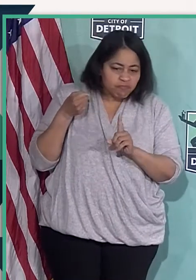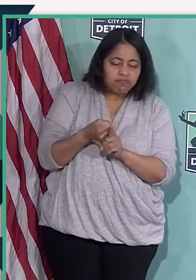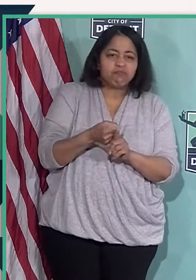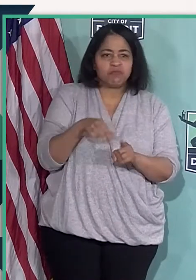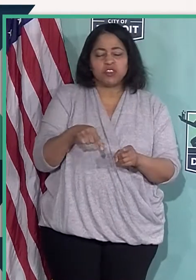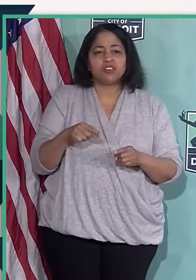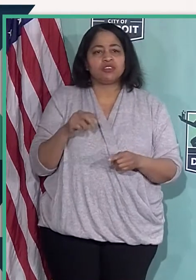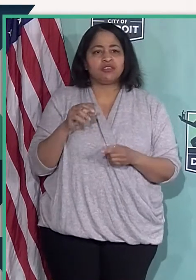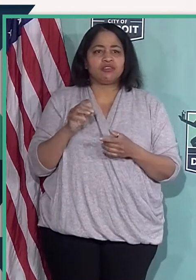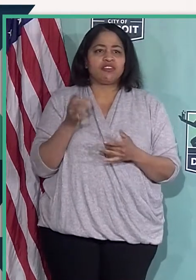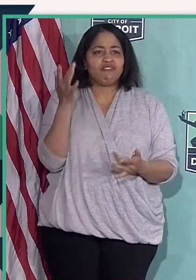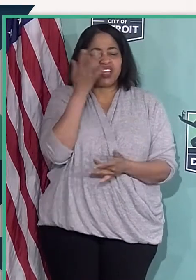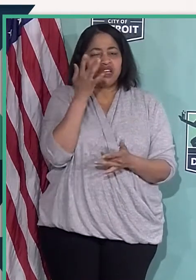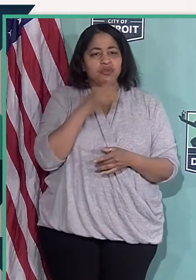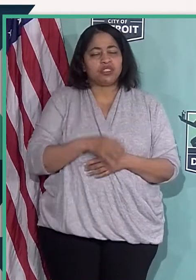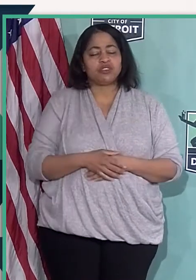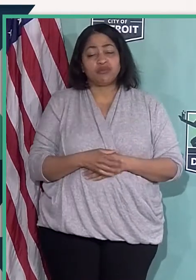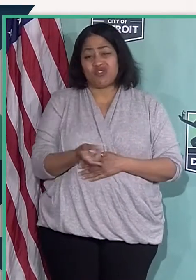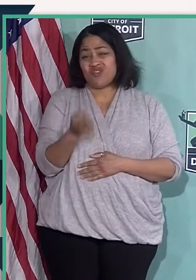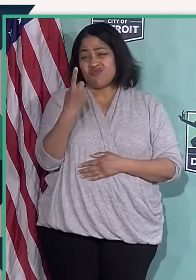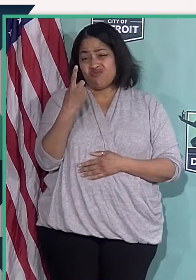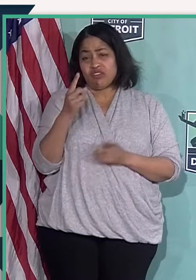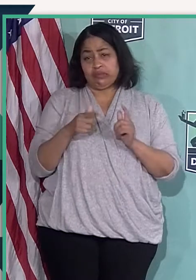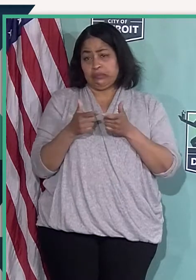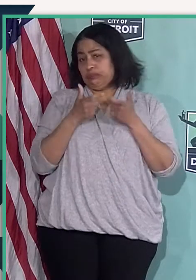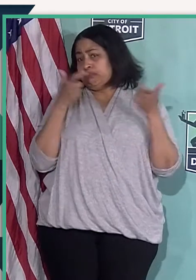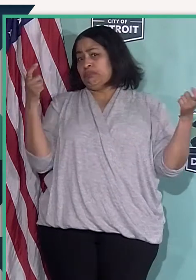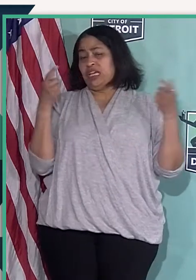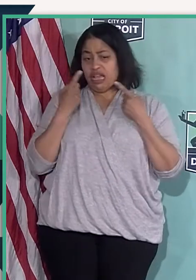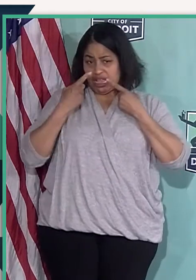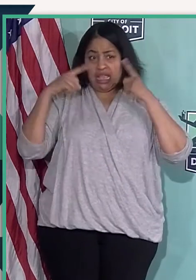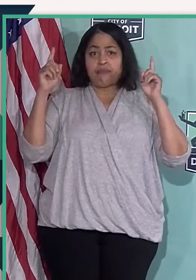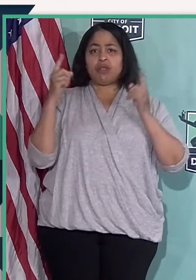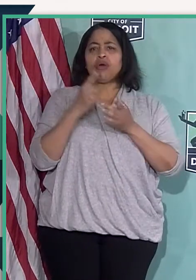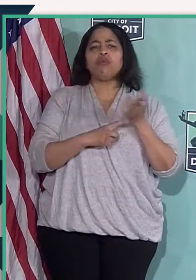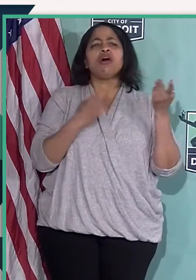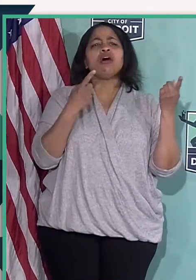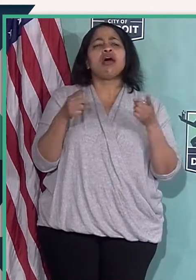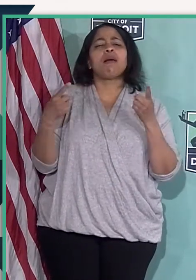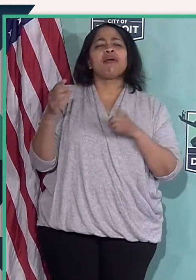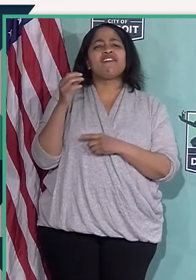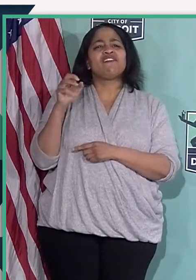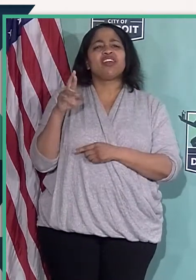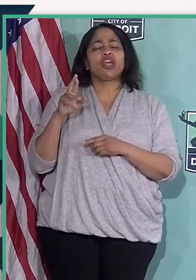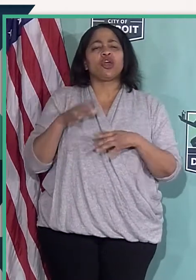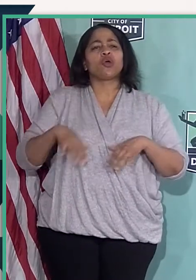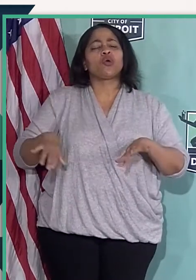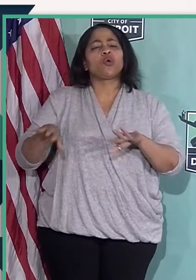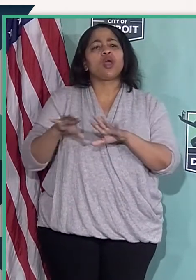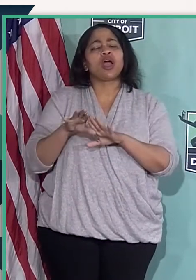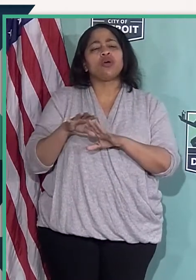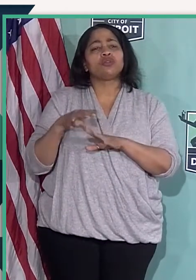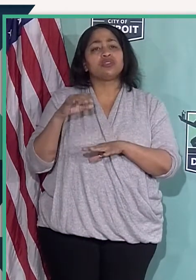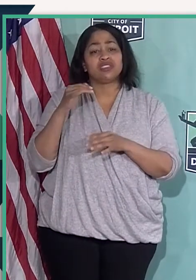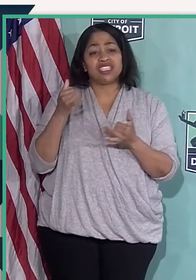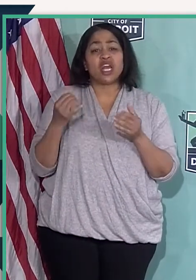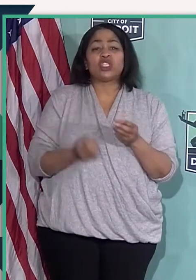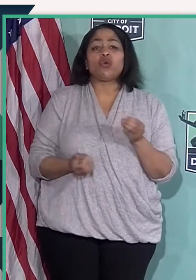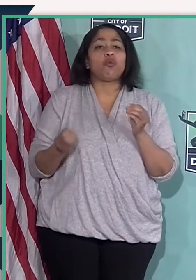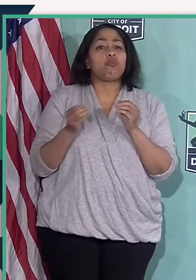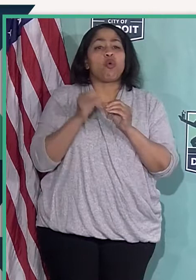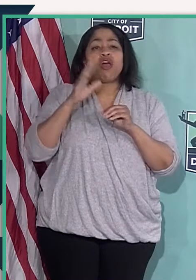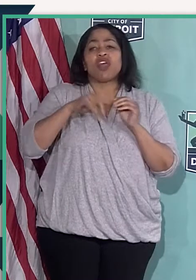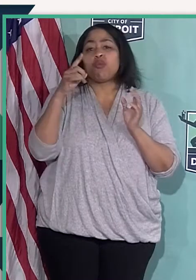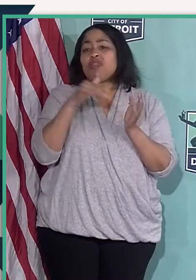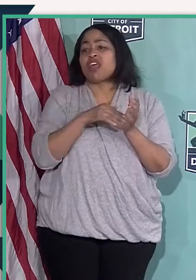the big accomplishments is what's happening at the fairgrounds. We're now doing more than 1,000 tests a